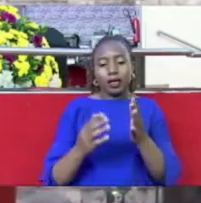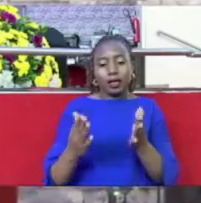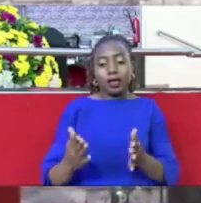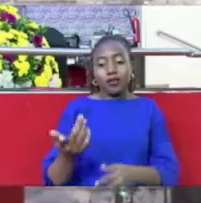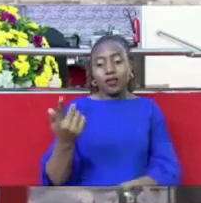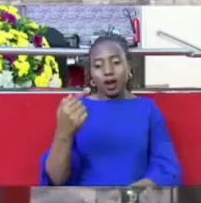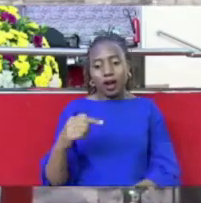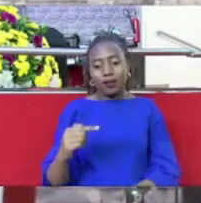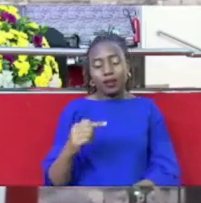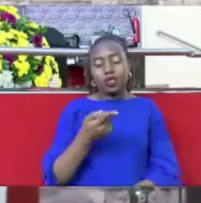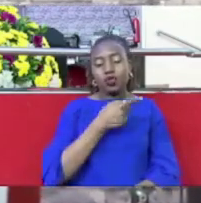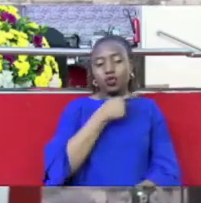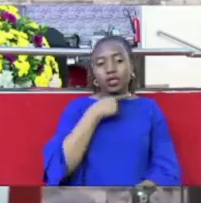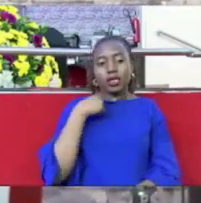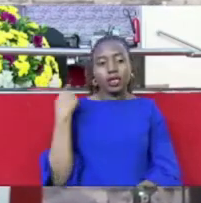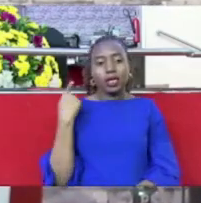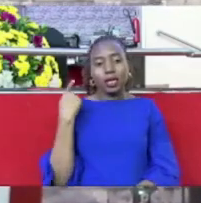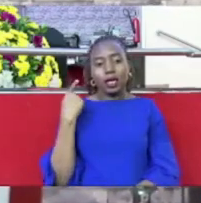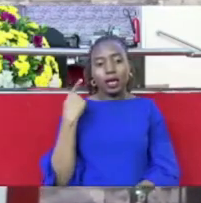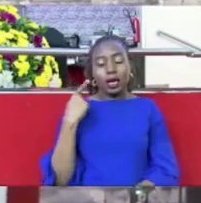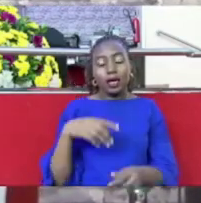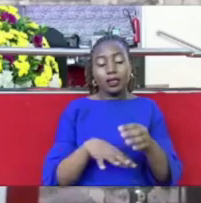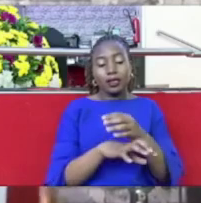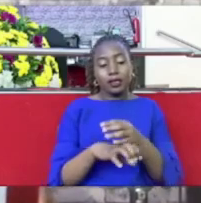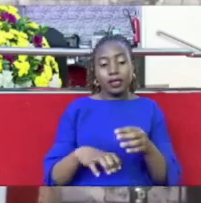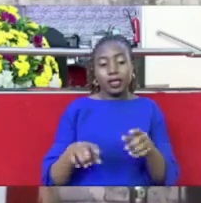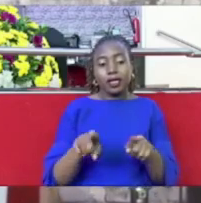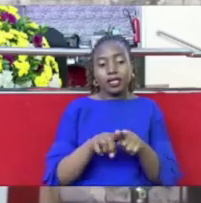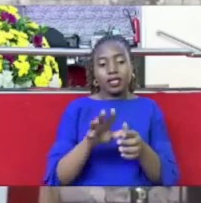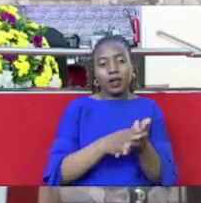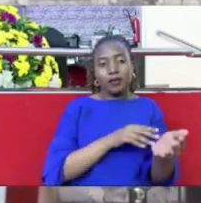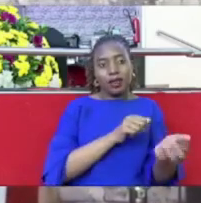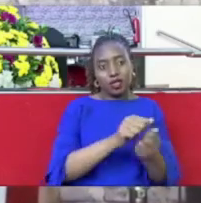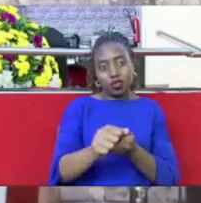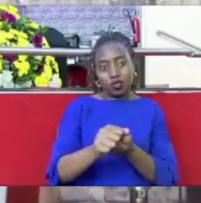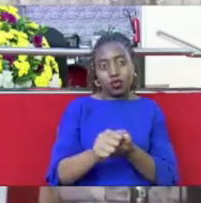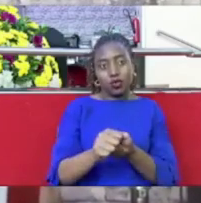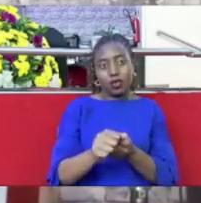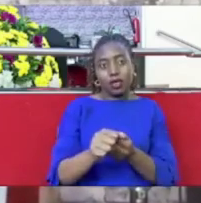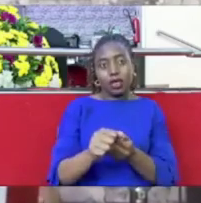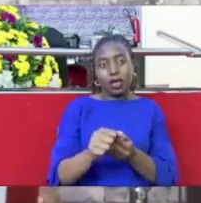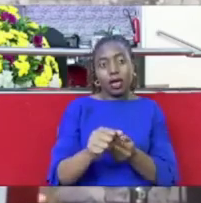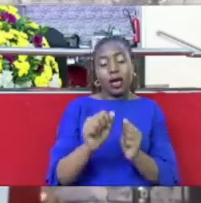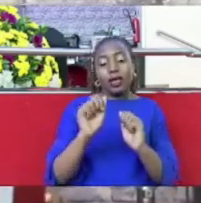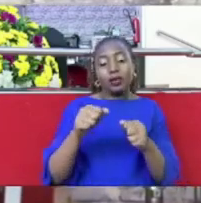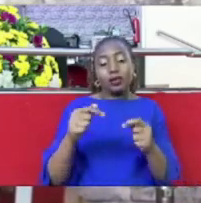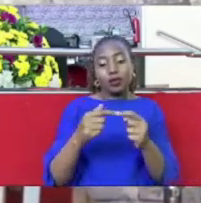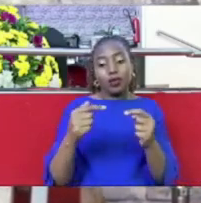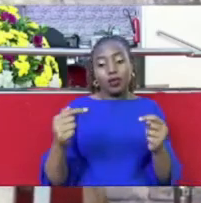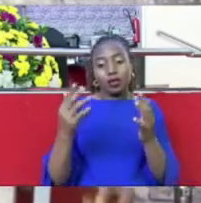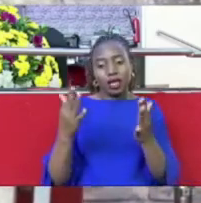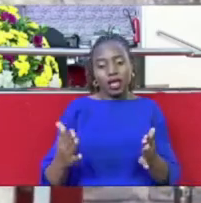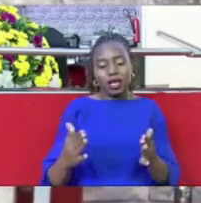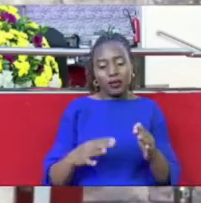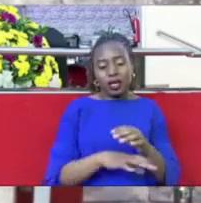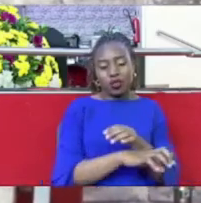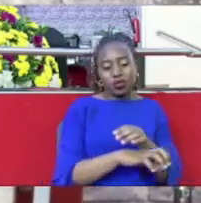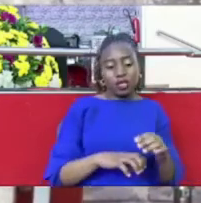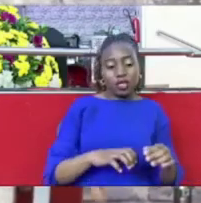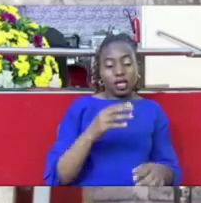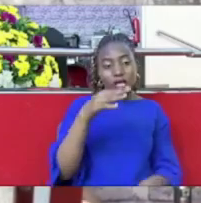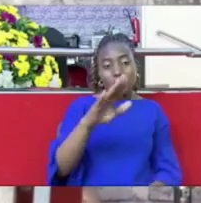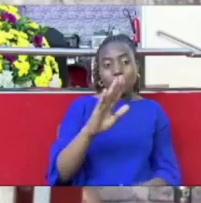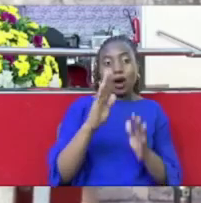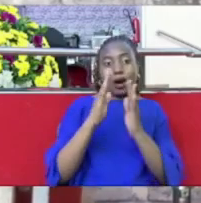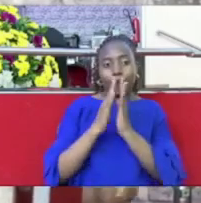and destroy, na kuangamiza. He will steal your prayer life. Ataiba maisha yako ya maombi. You lose taste for